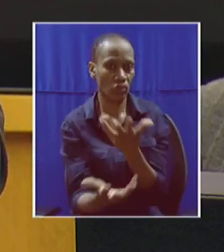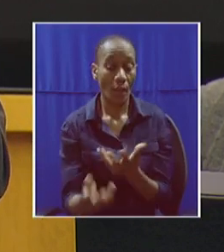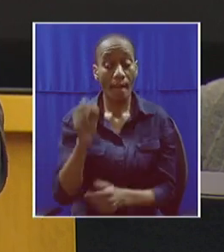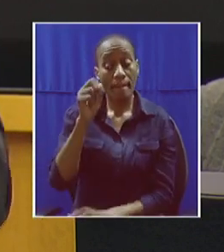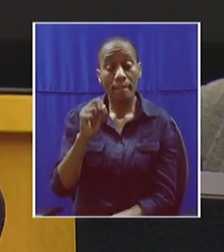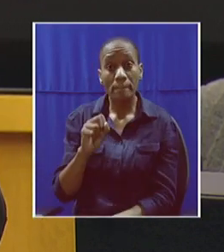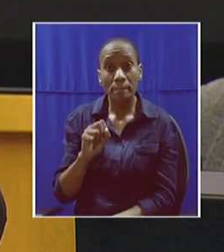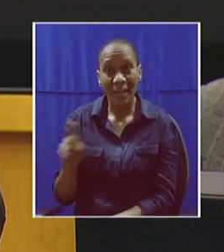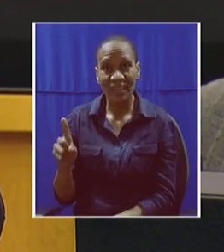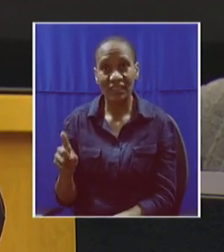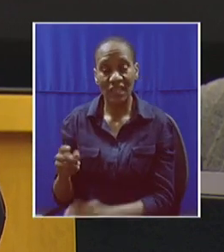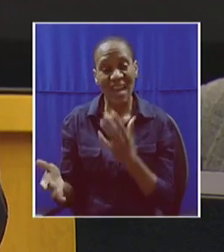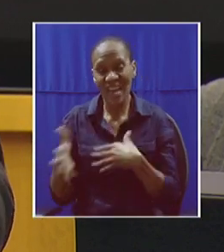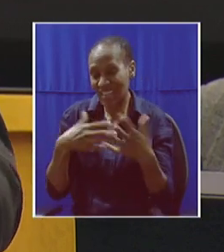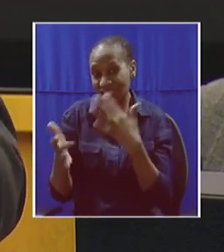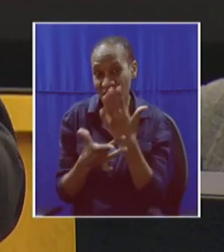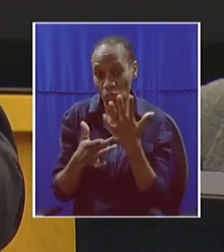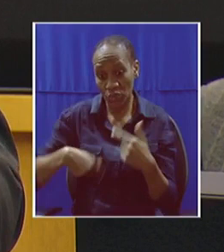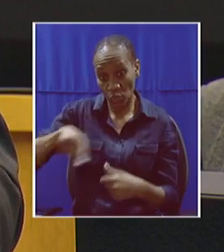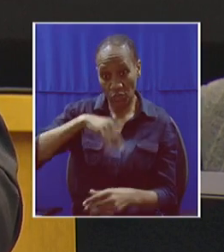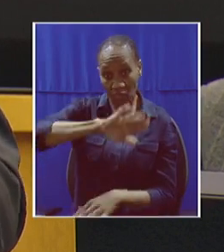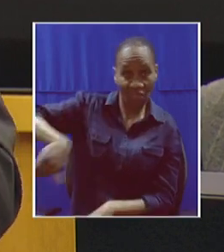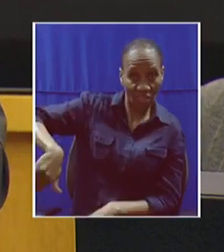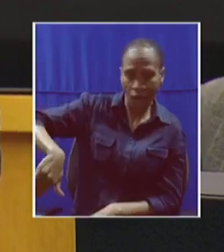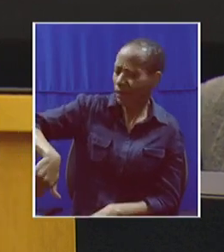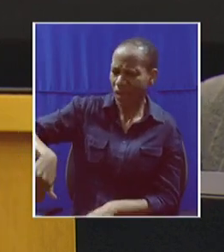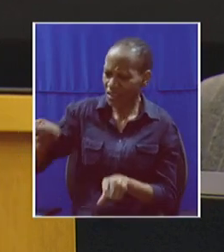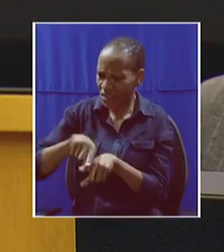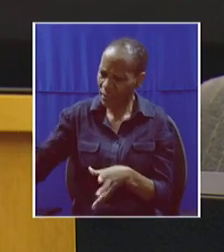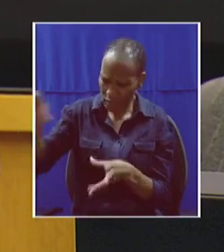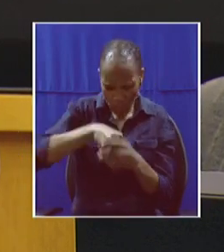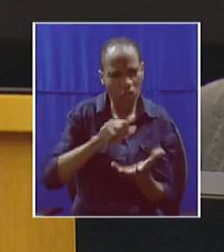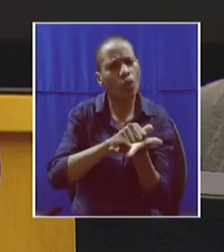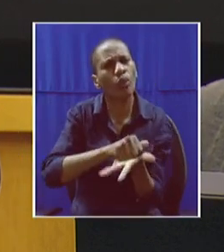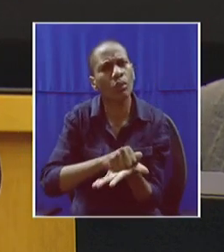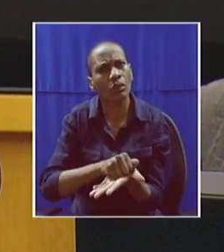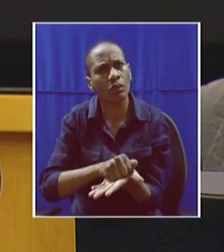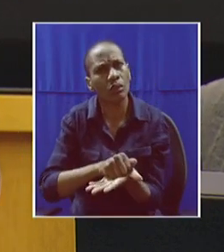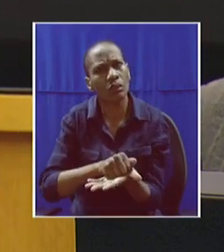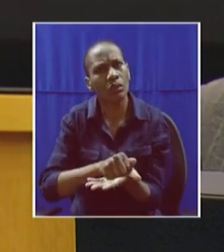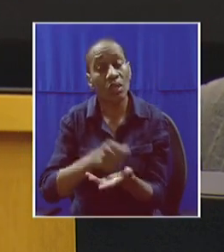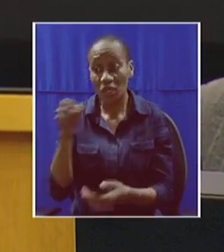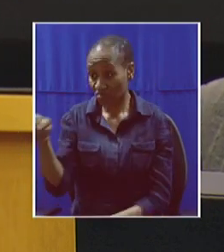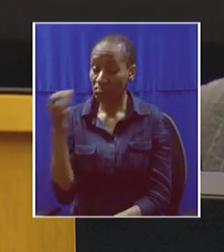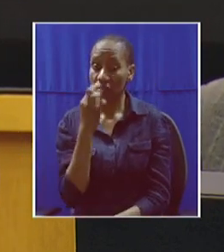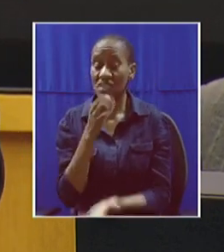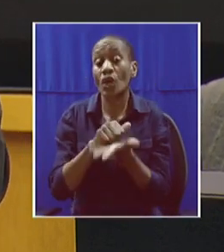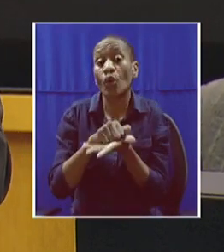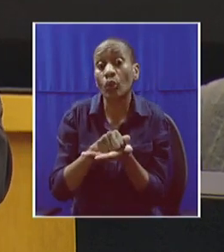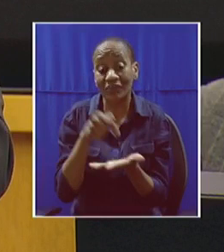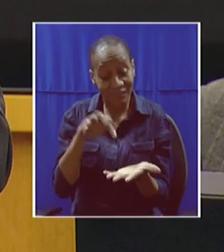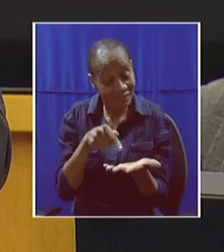not writing off any technology including coal if you read thatp when it talks about coal it put a